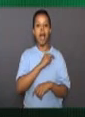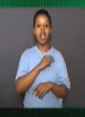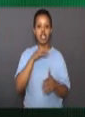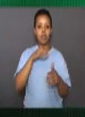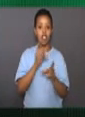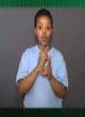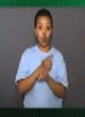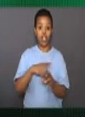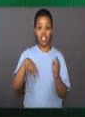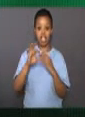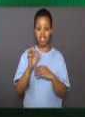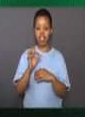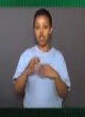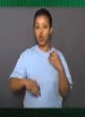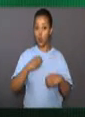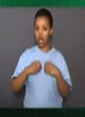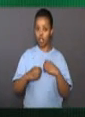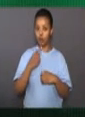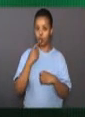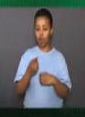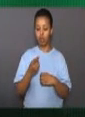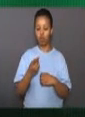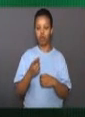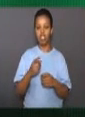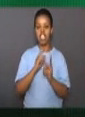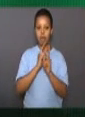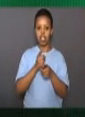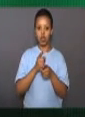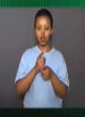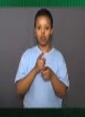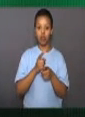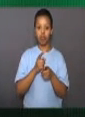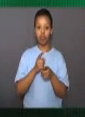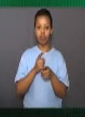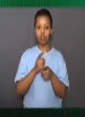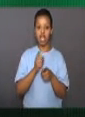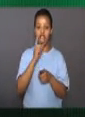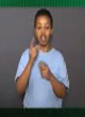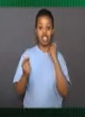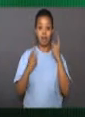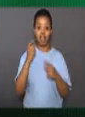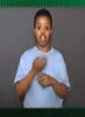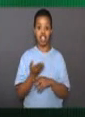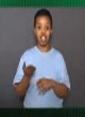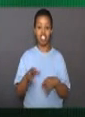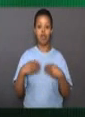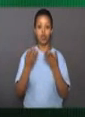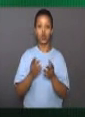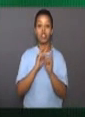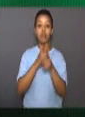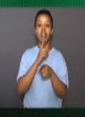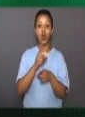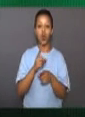in an organism that run in sequence and are in response to stimulus, then you